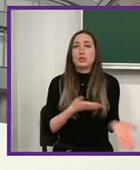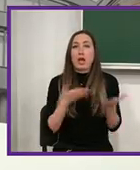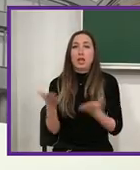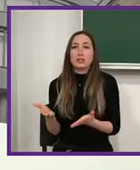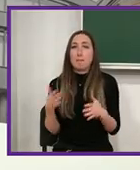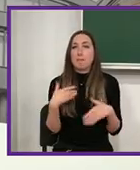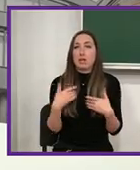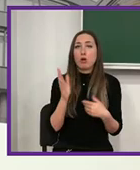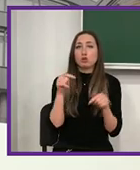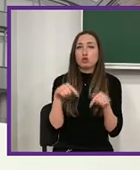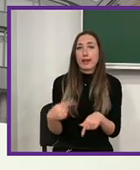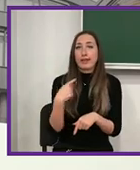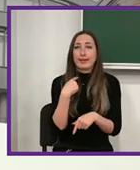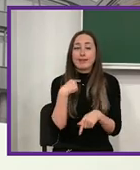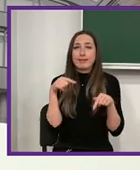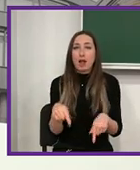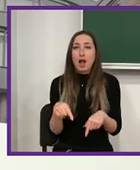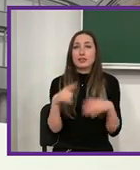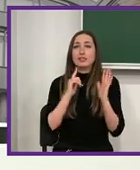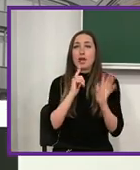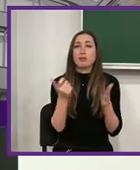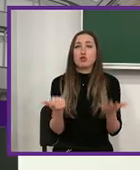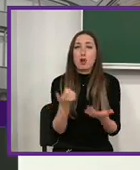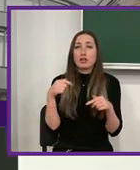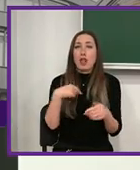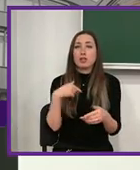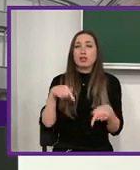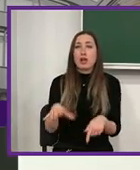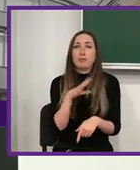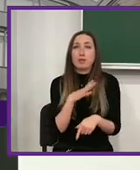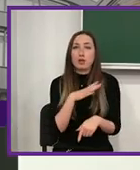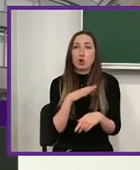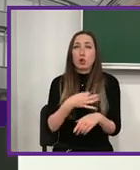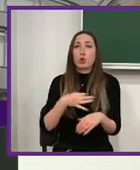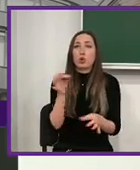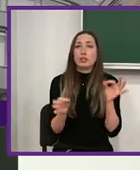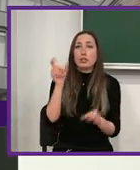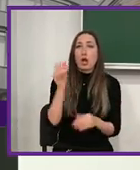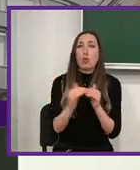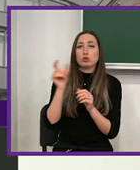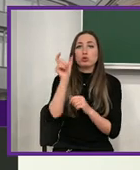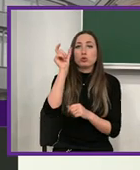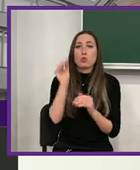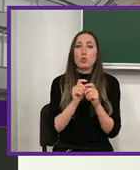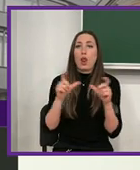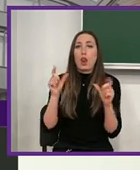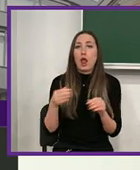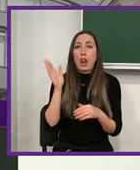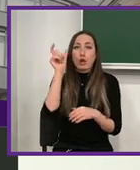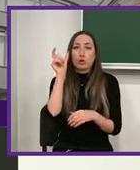was for 7 years here rector at the Riga Graduate School of Law, and it's so nice to be back and to see the institution